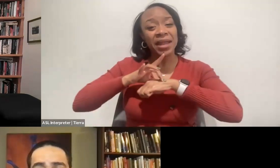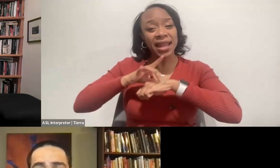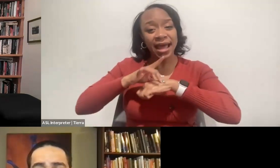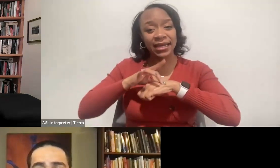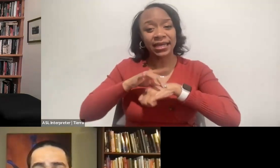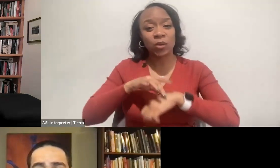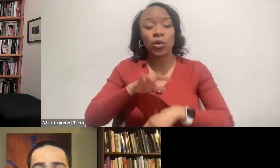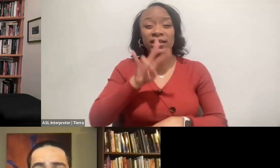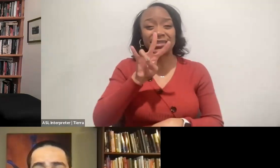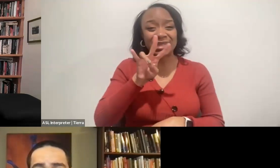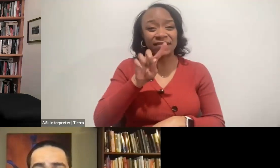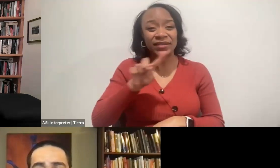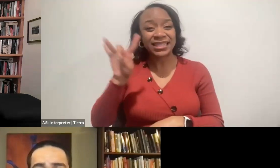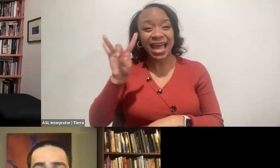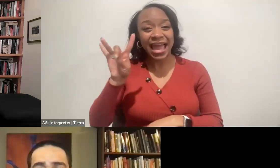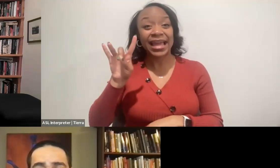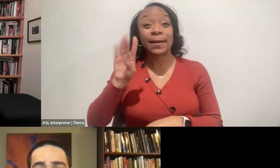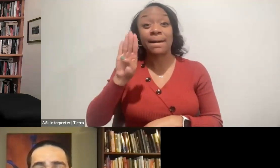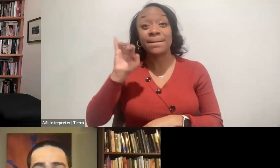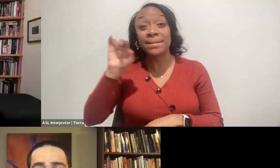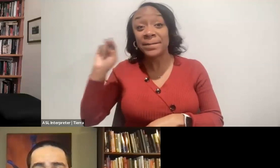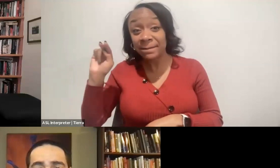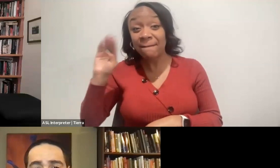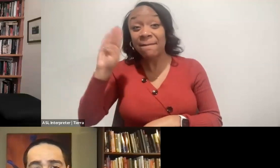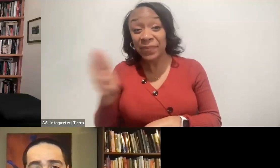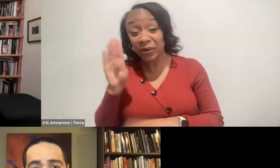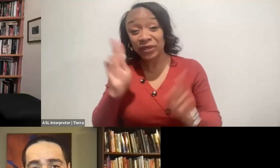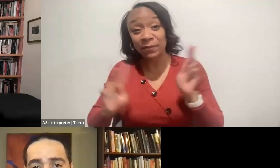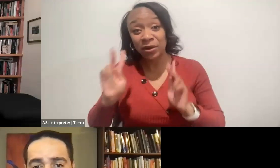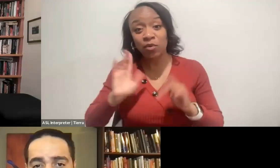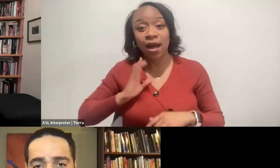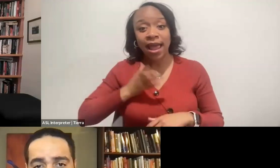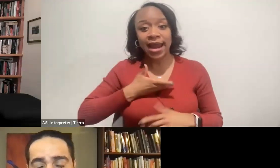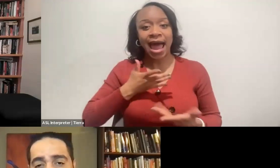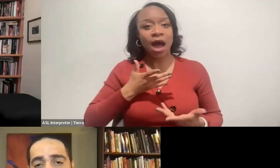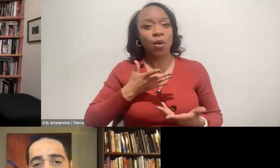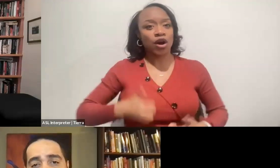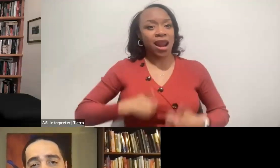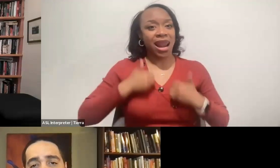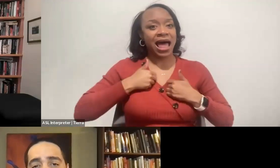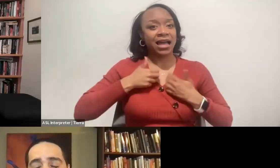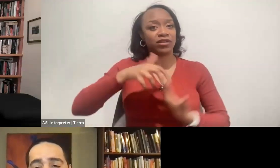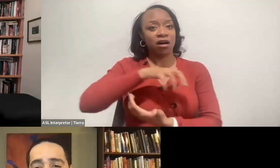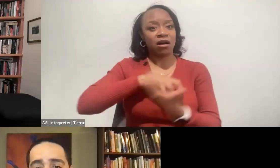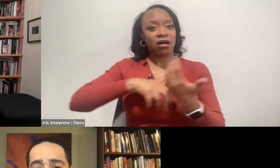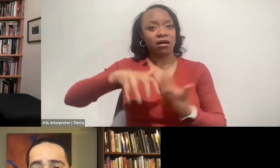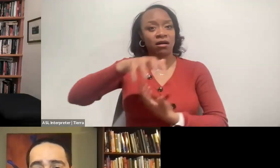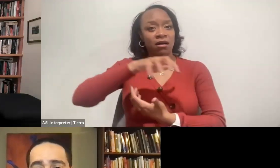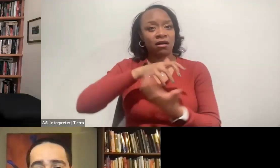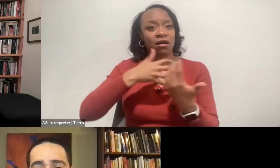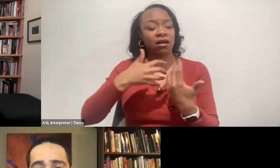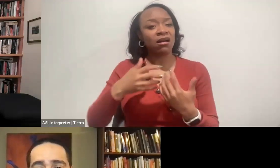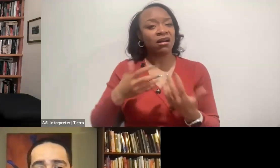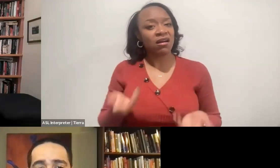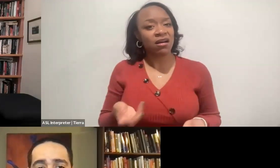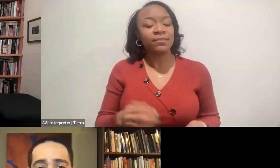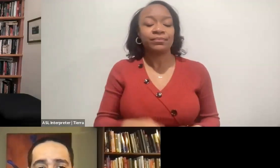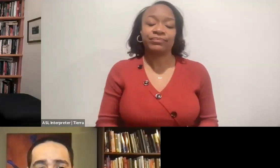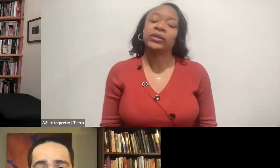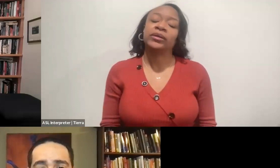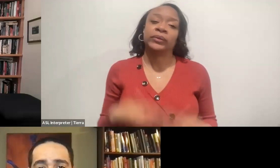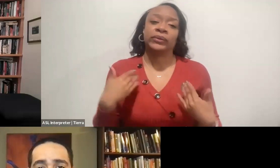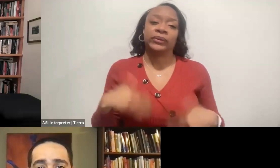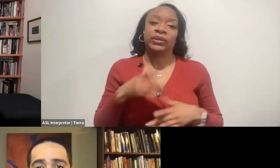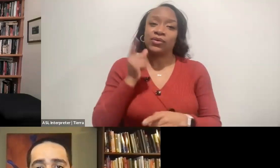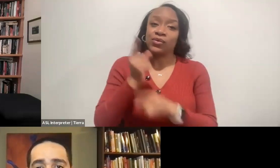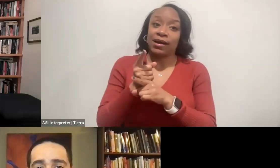our fates are intertwined. Mm, that's absolutely right. And I just love the way you